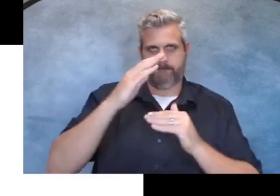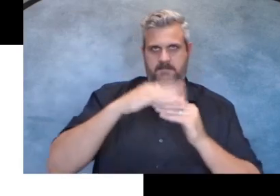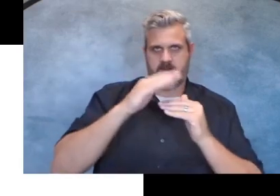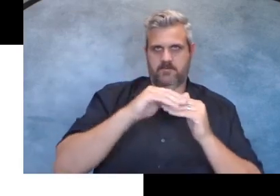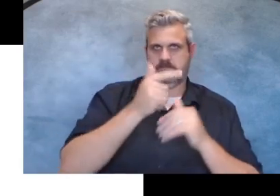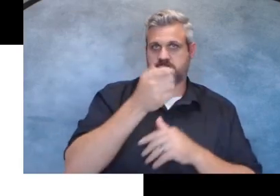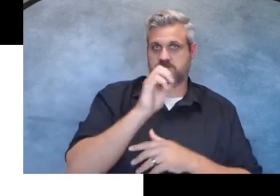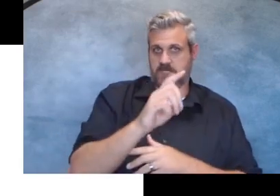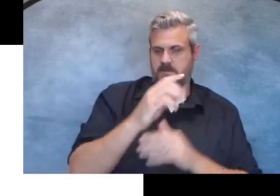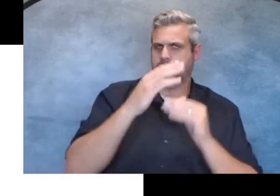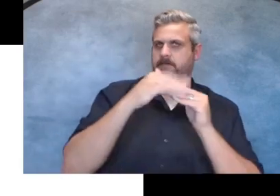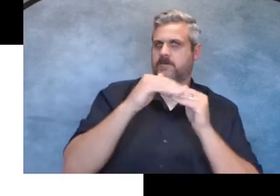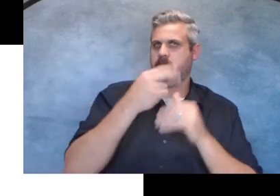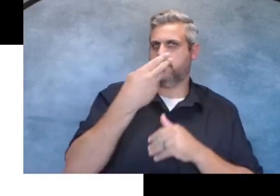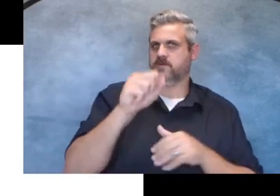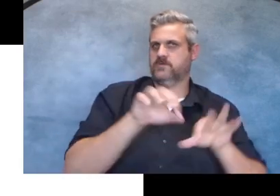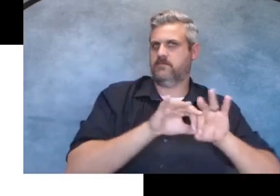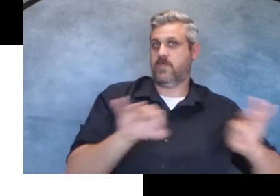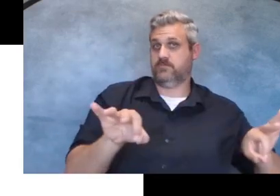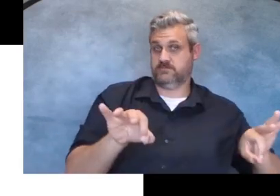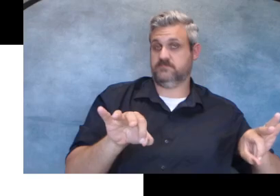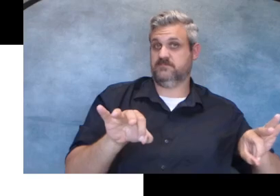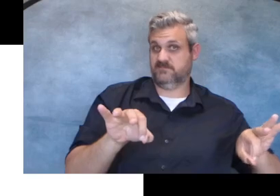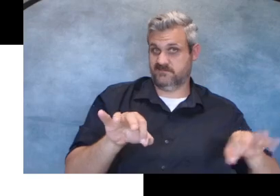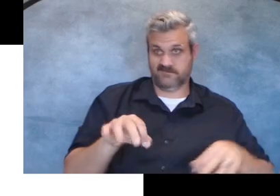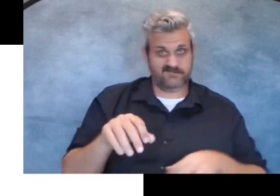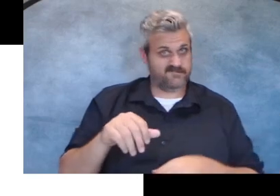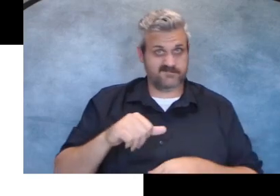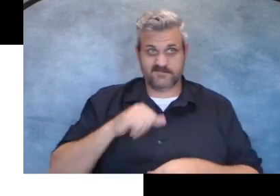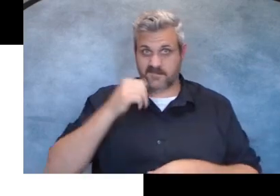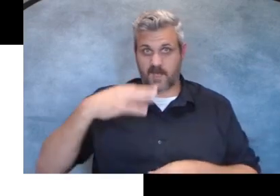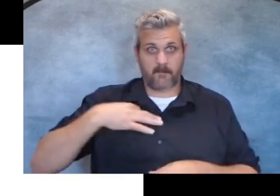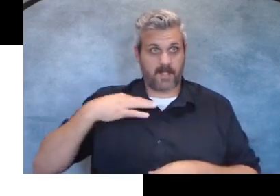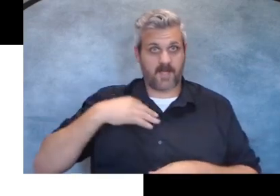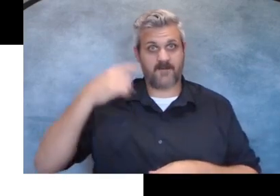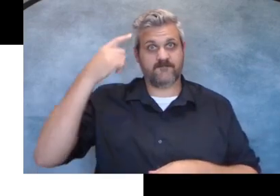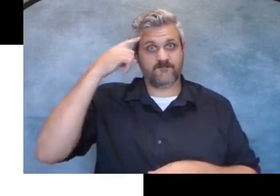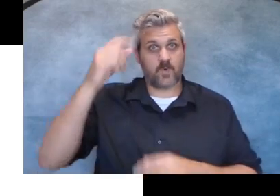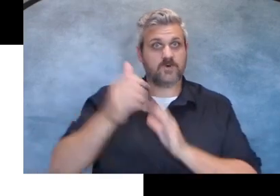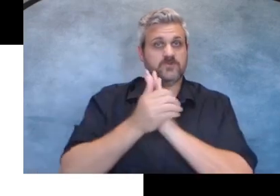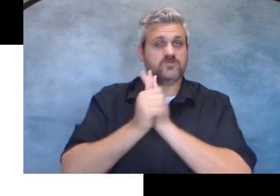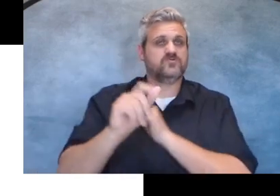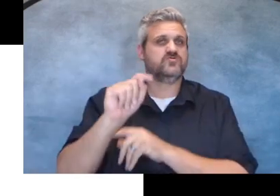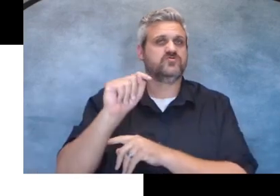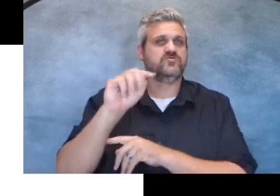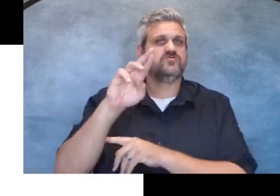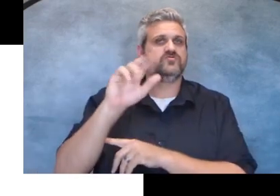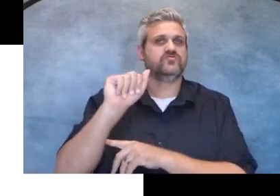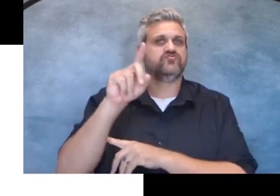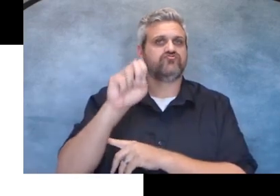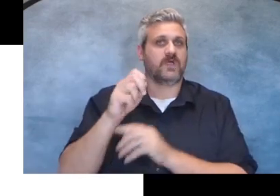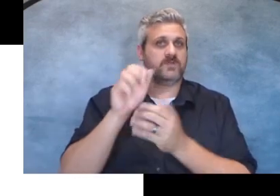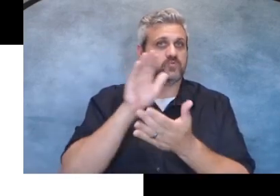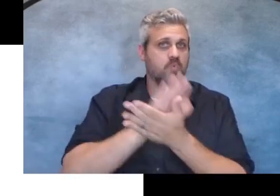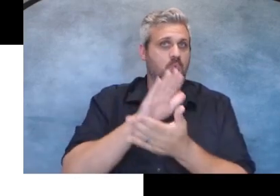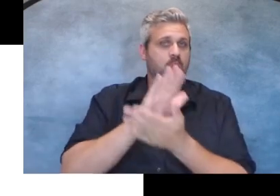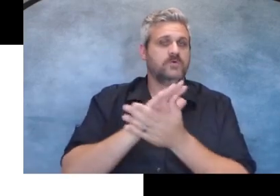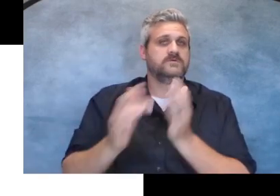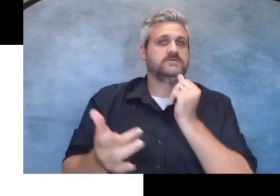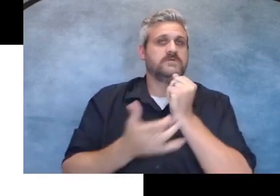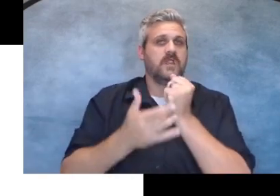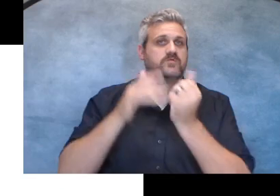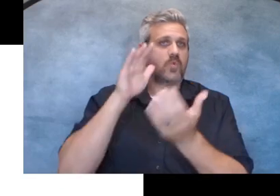or GED. The possibility of not being able to apply to trade schools, technical schools, and the majority of colleges